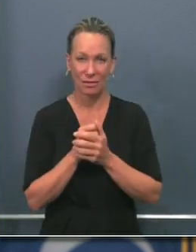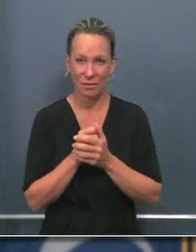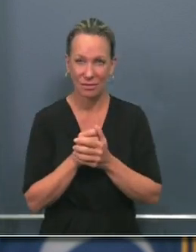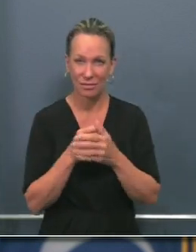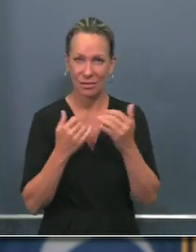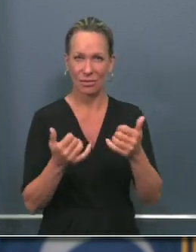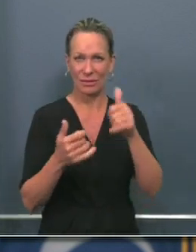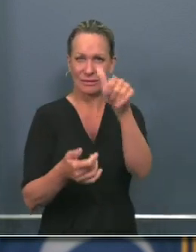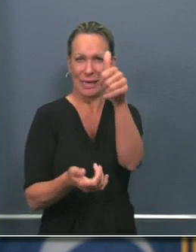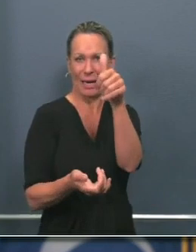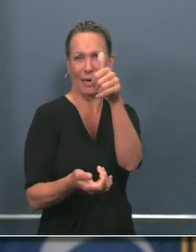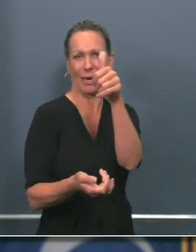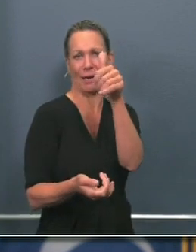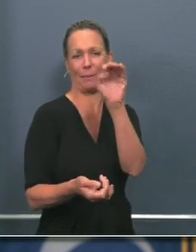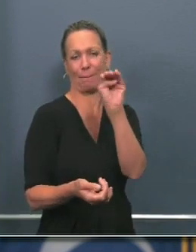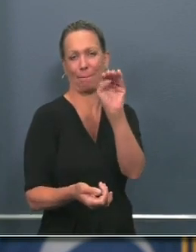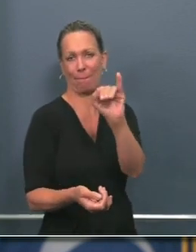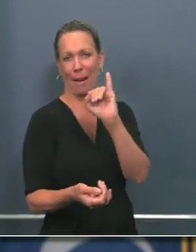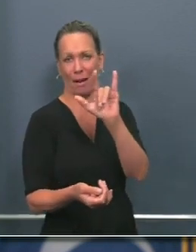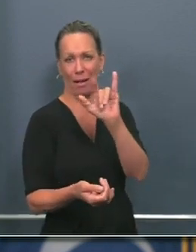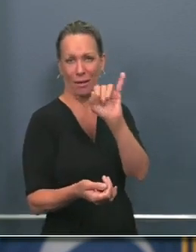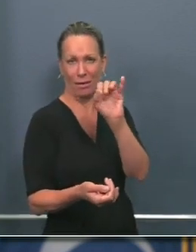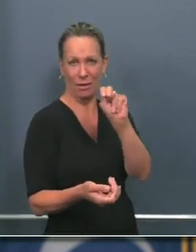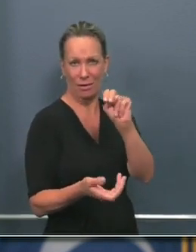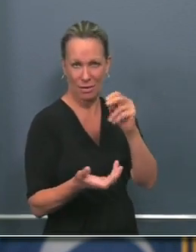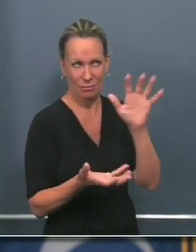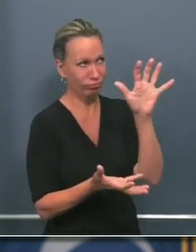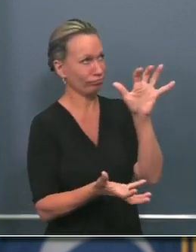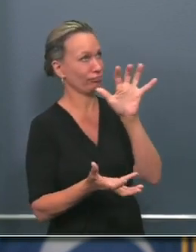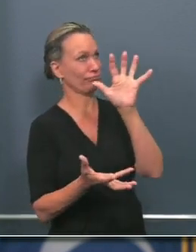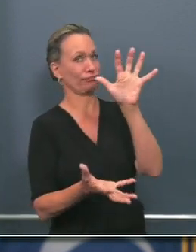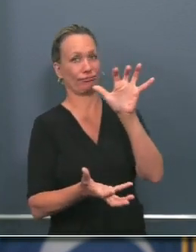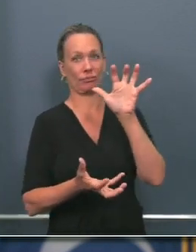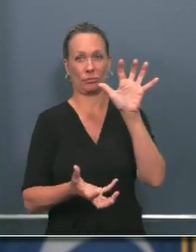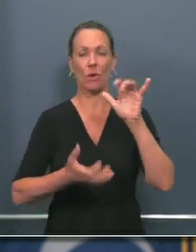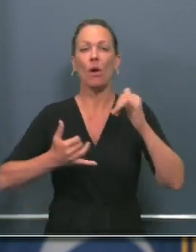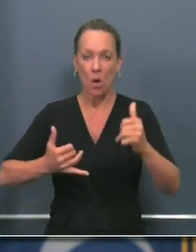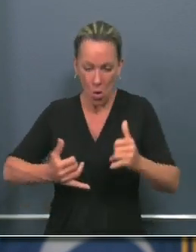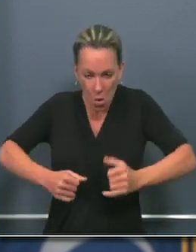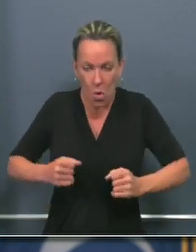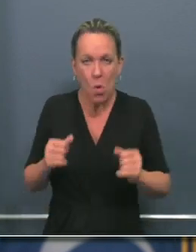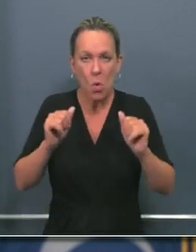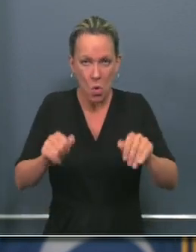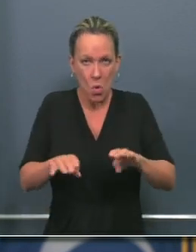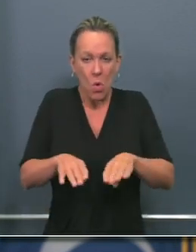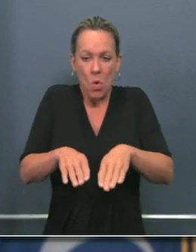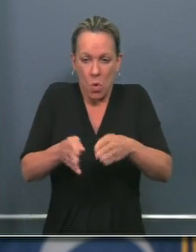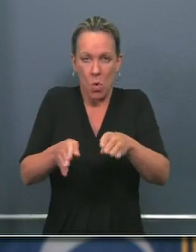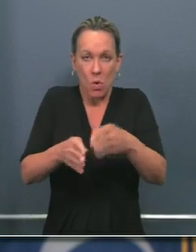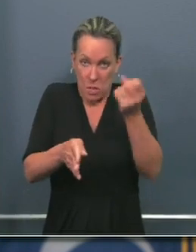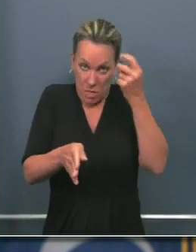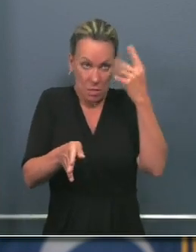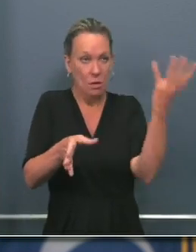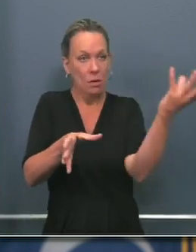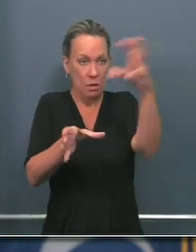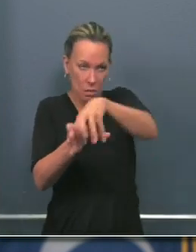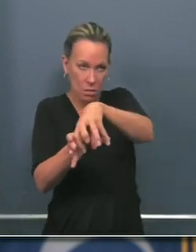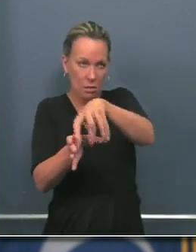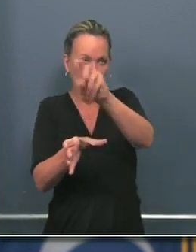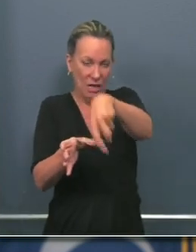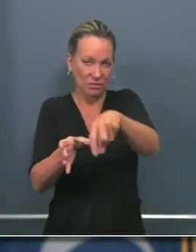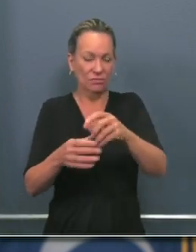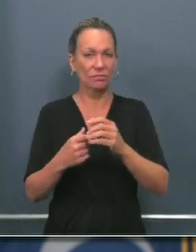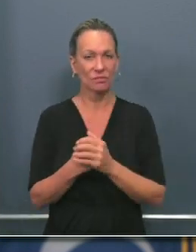moment ago, is also making progress. We had 560 people in that first training cohort. We had 400 in last week's